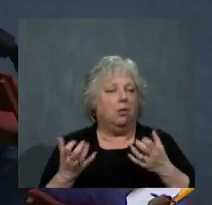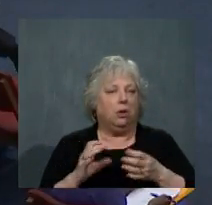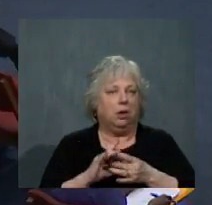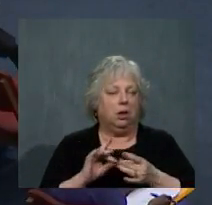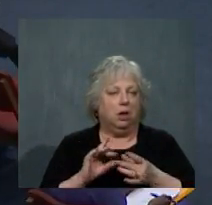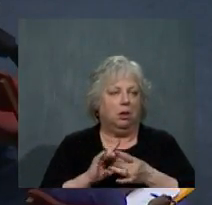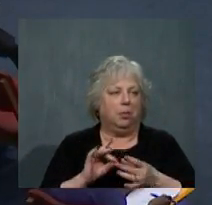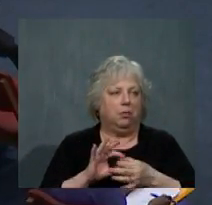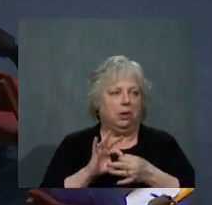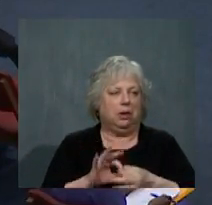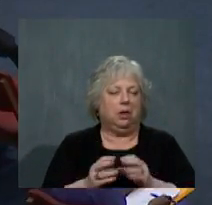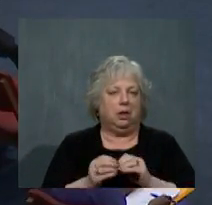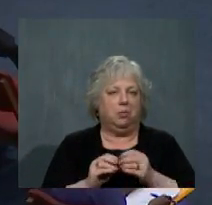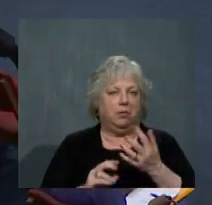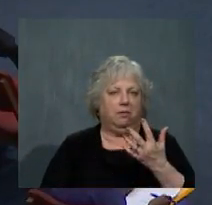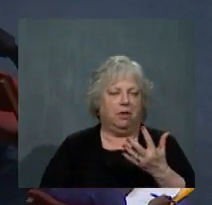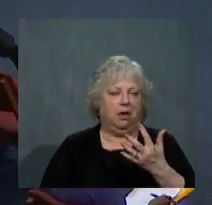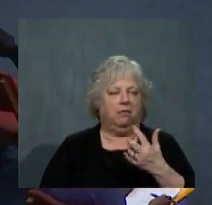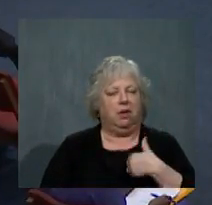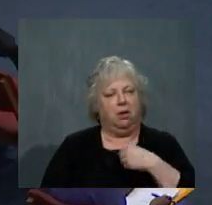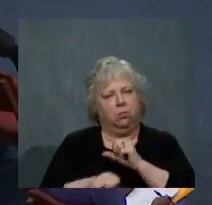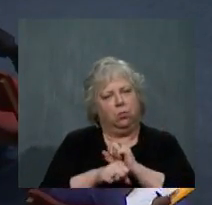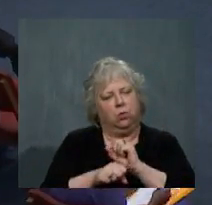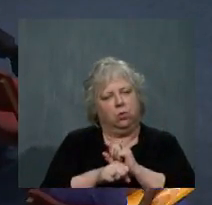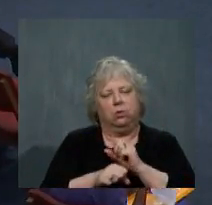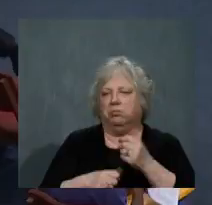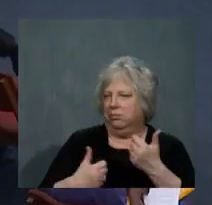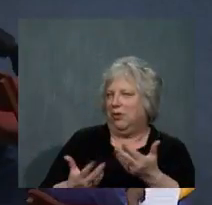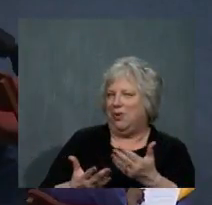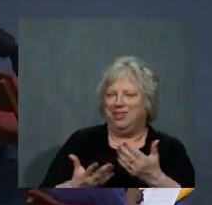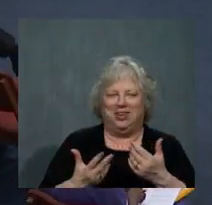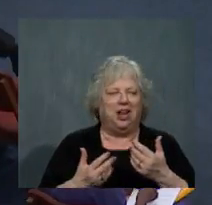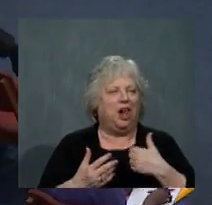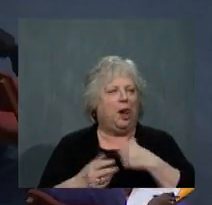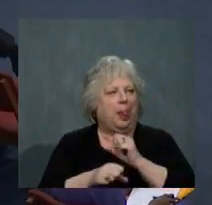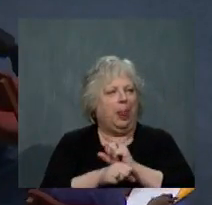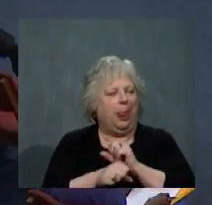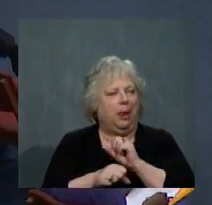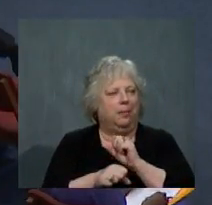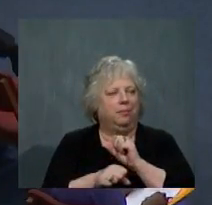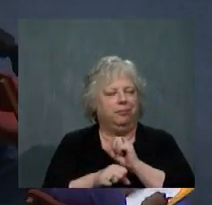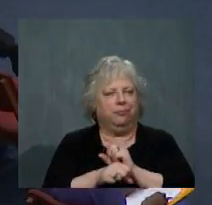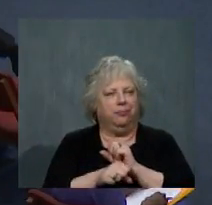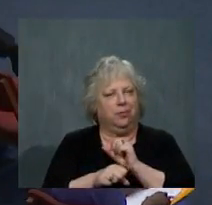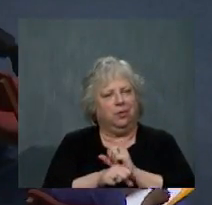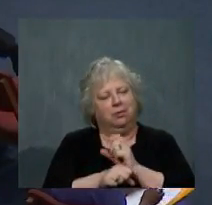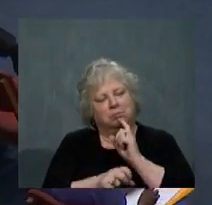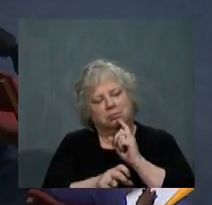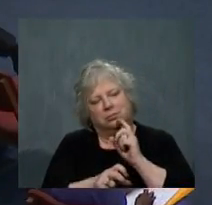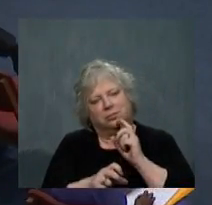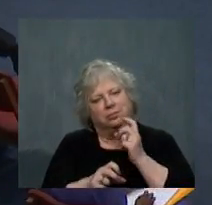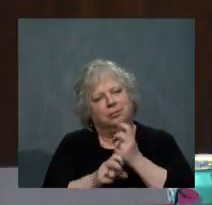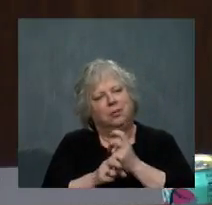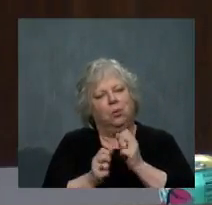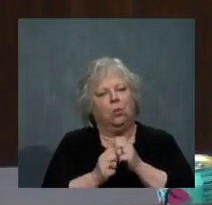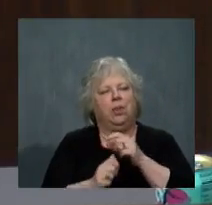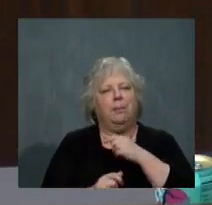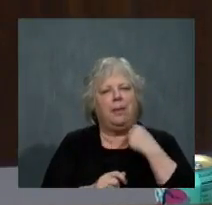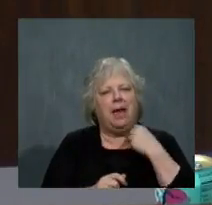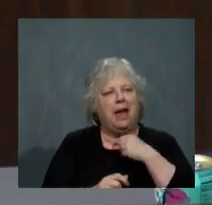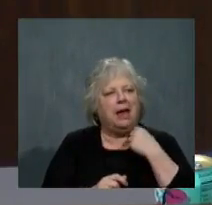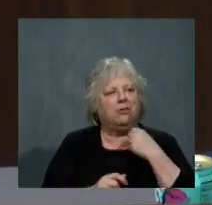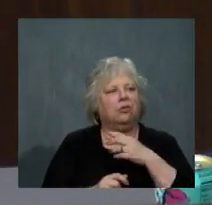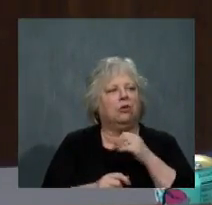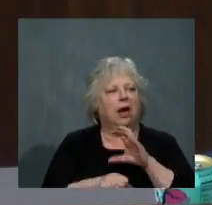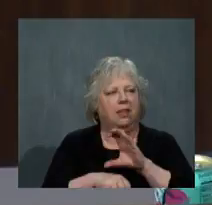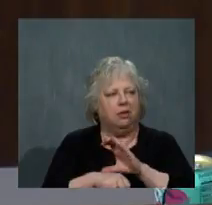comment on number 5. I worked diligently with Okay, this. go ahead. Yeah, on 5, I really worked with the pastor and the